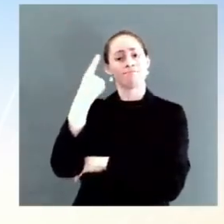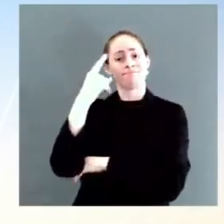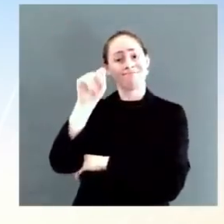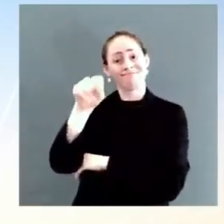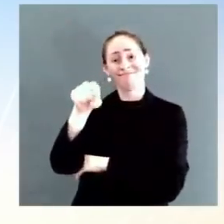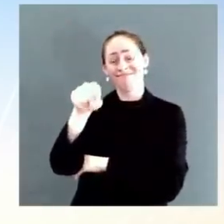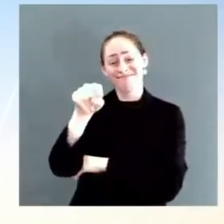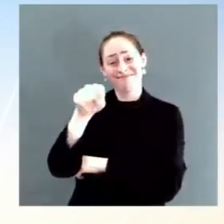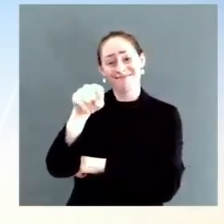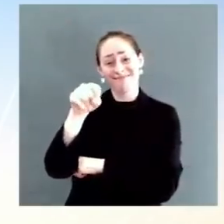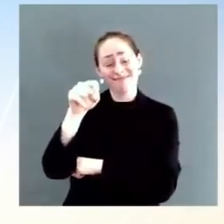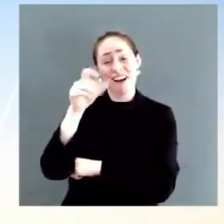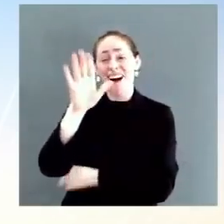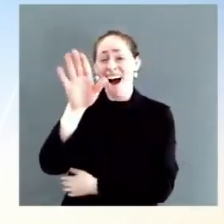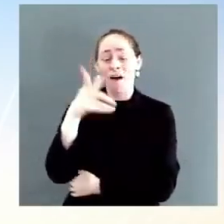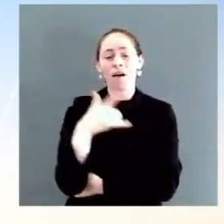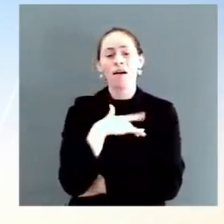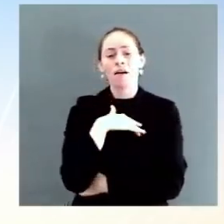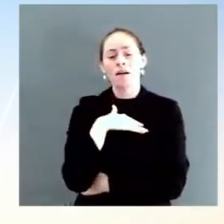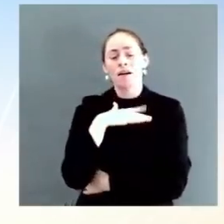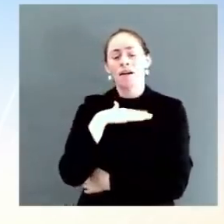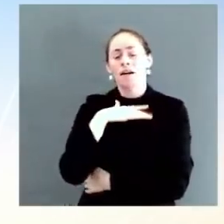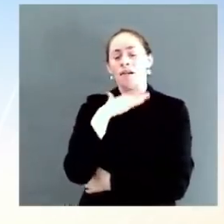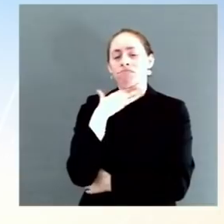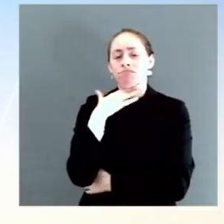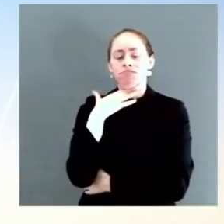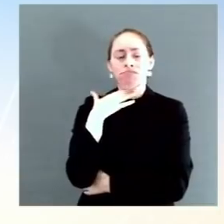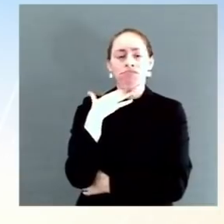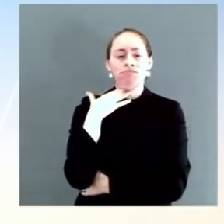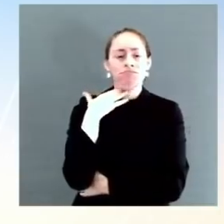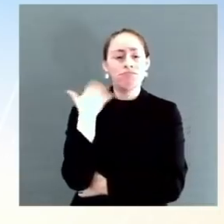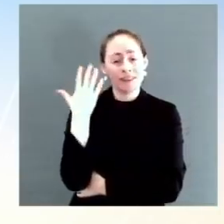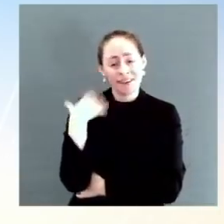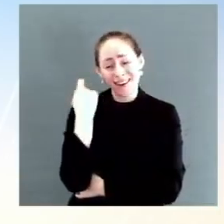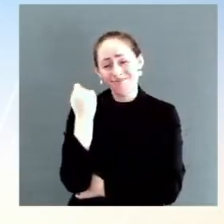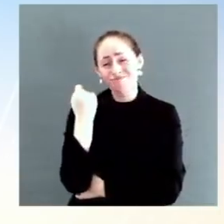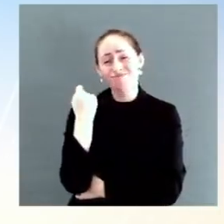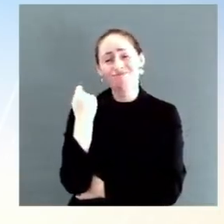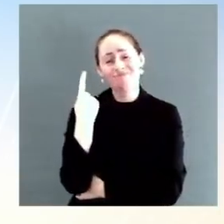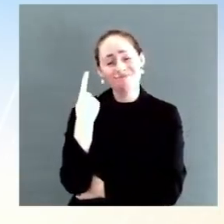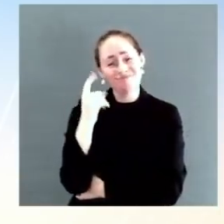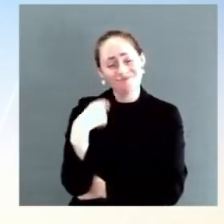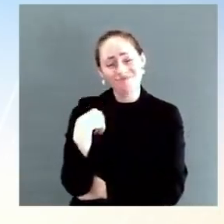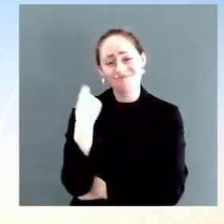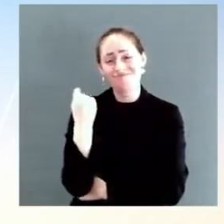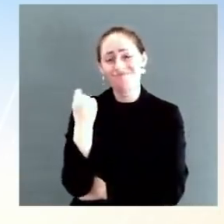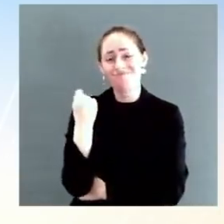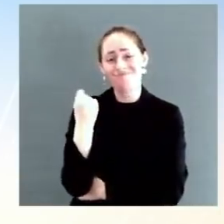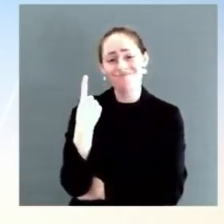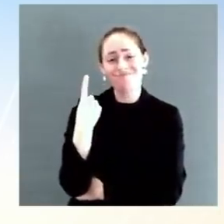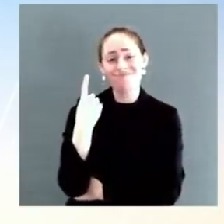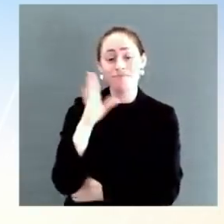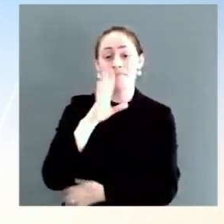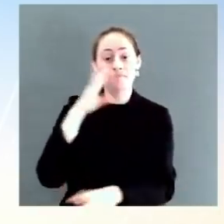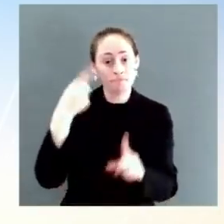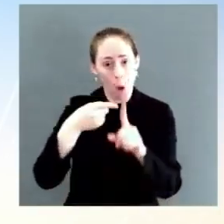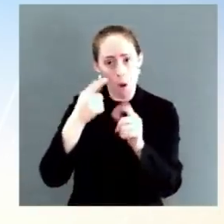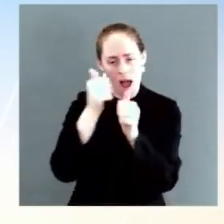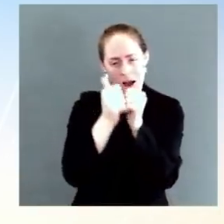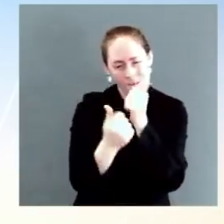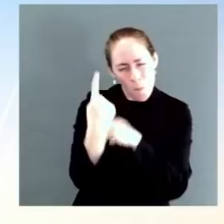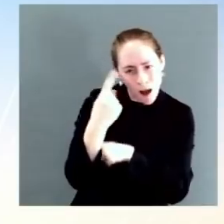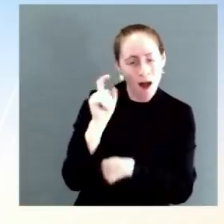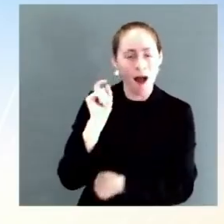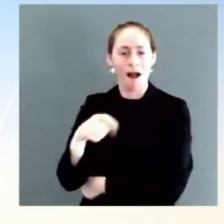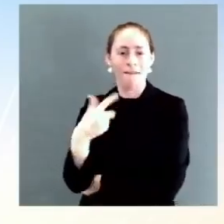or more people than are currently vaccinated, to go get vaccinated and go get boosted. What we can do as the federal government is make those vaccines